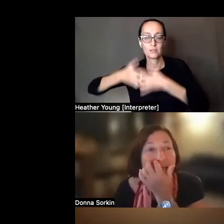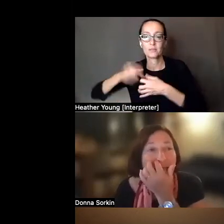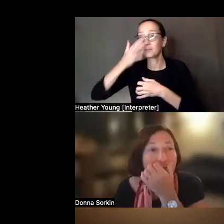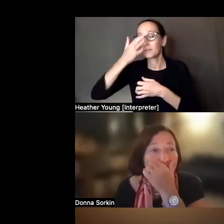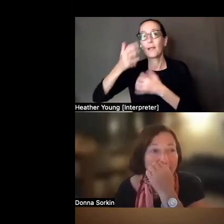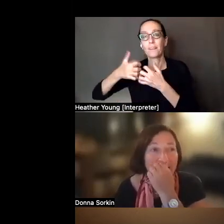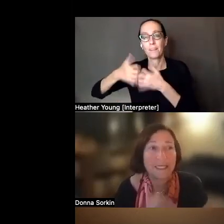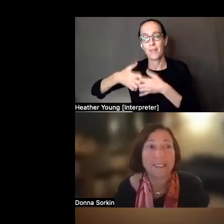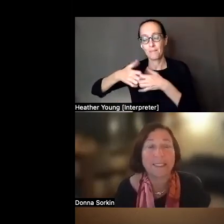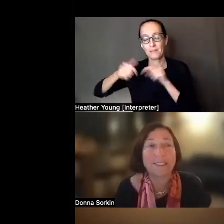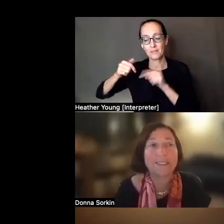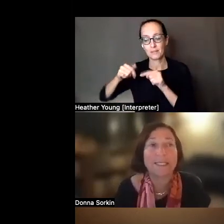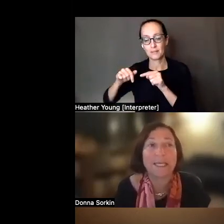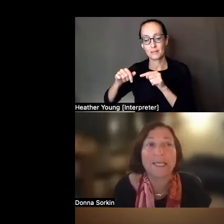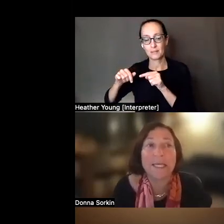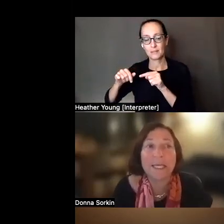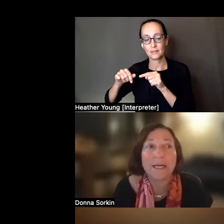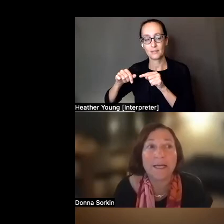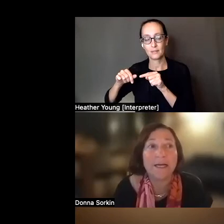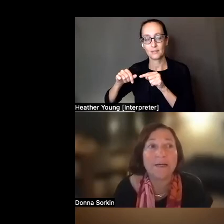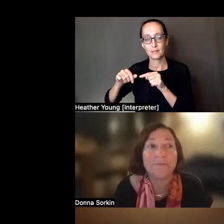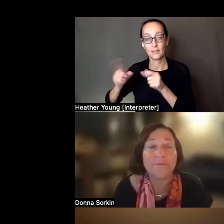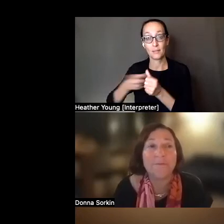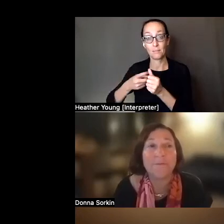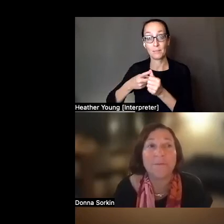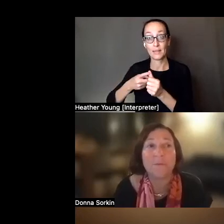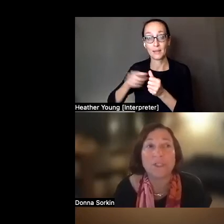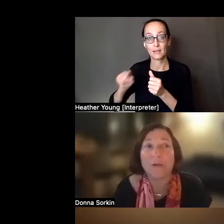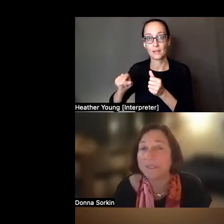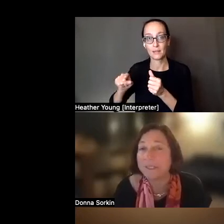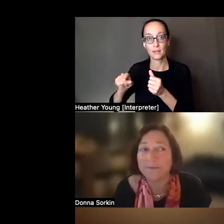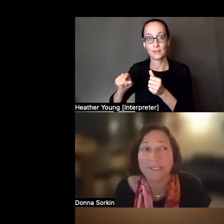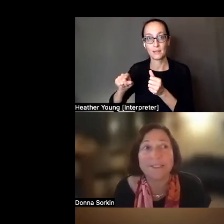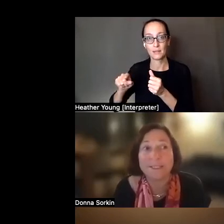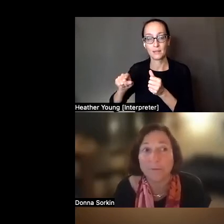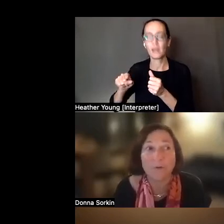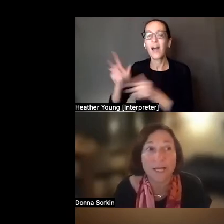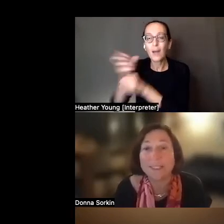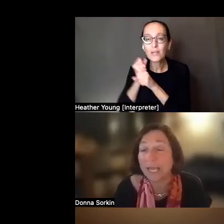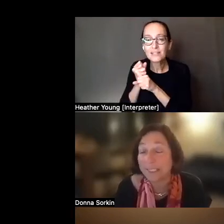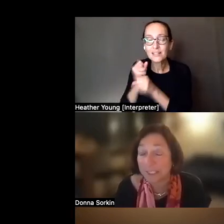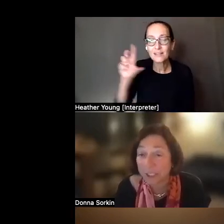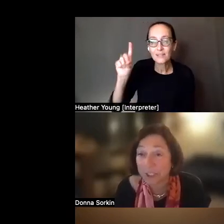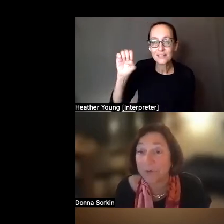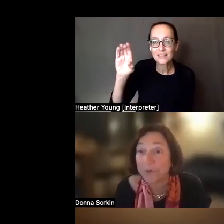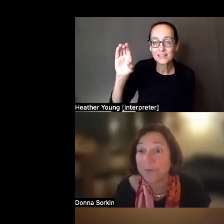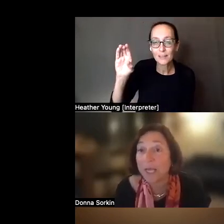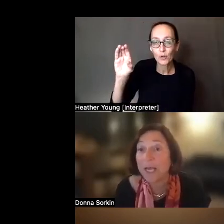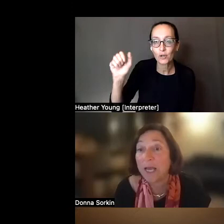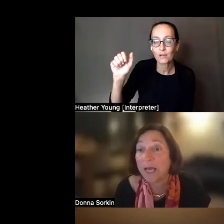the processor that I had initially which I received in December of